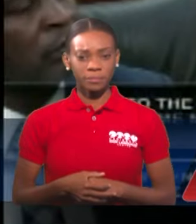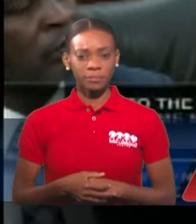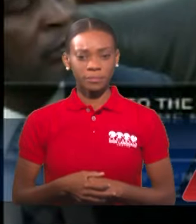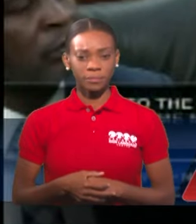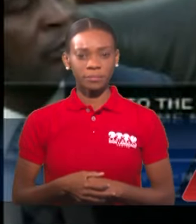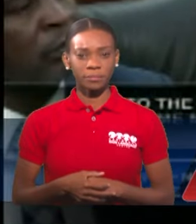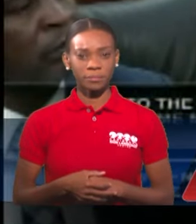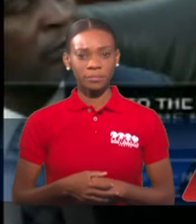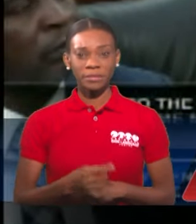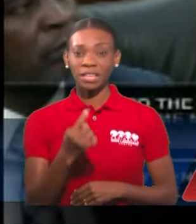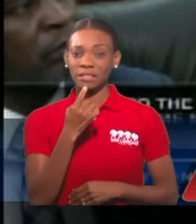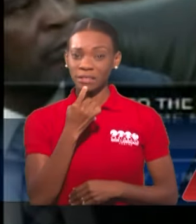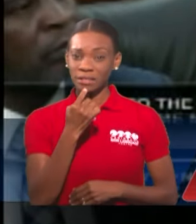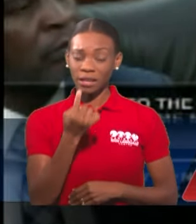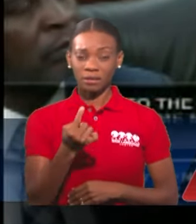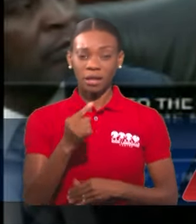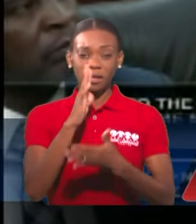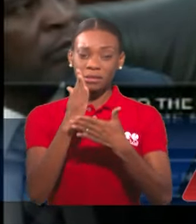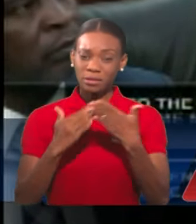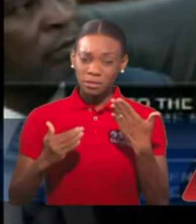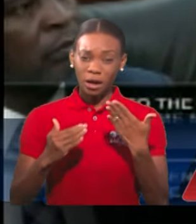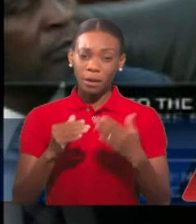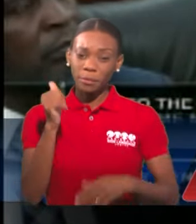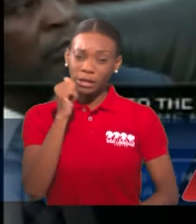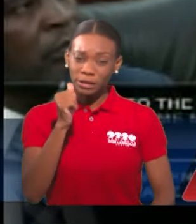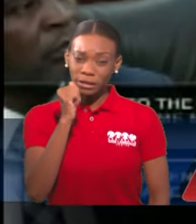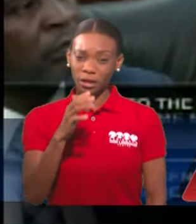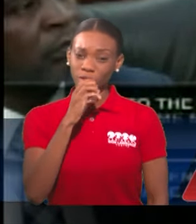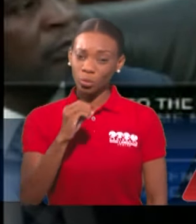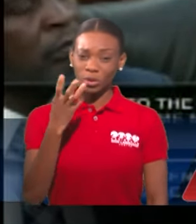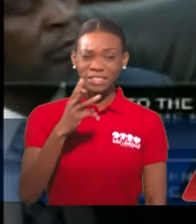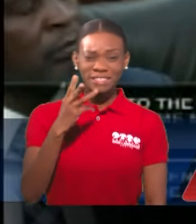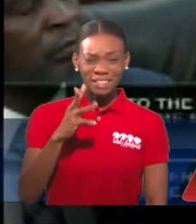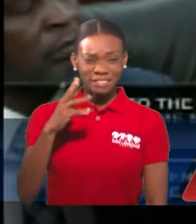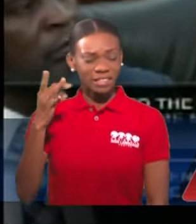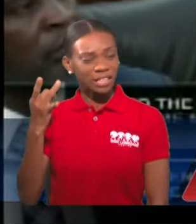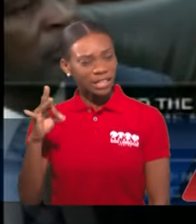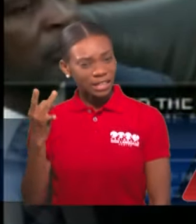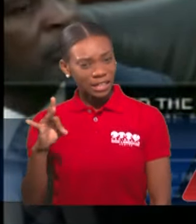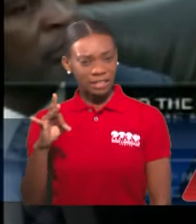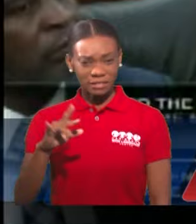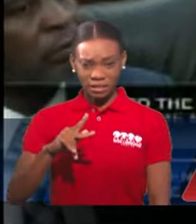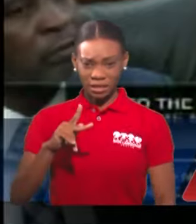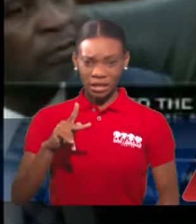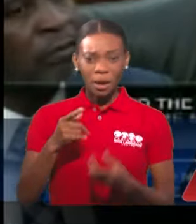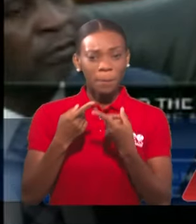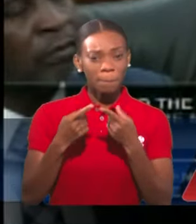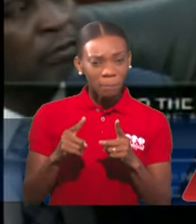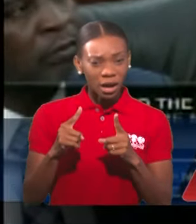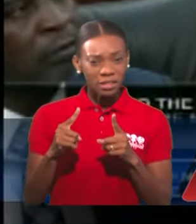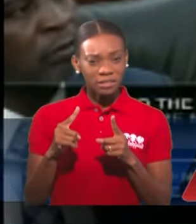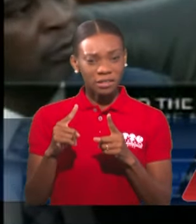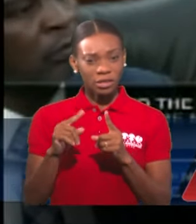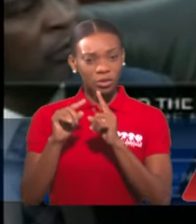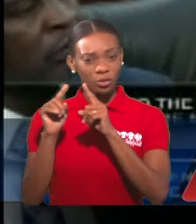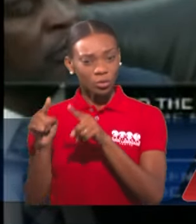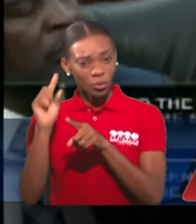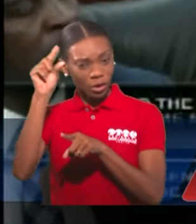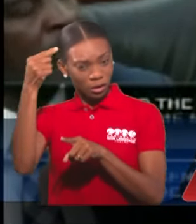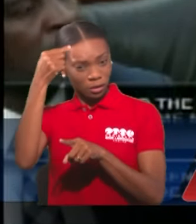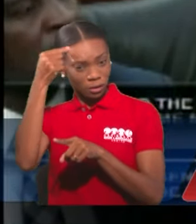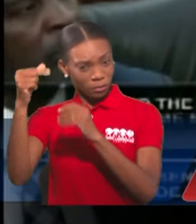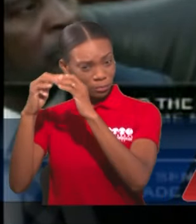Pregnancies of girls below the age of 18 who are residents of state care institutions with utmost caution and